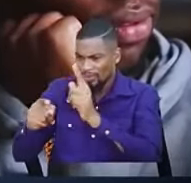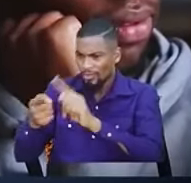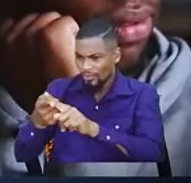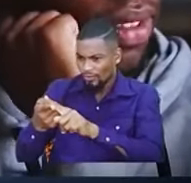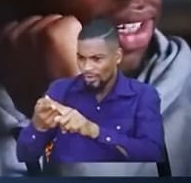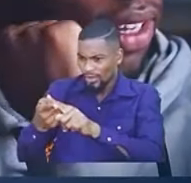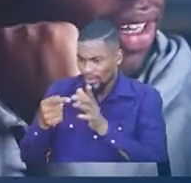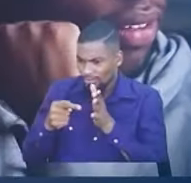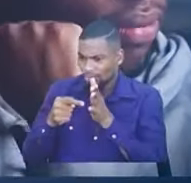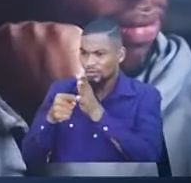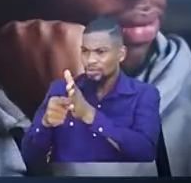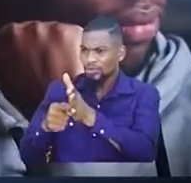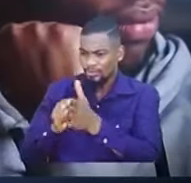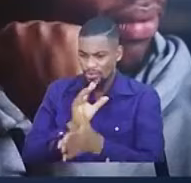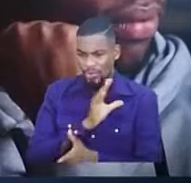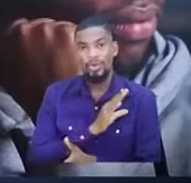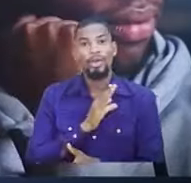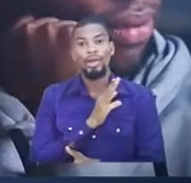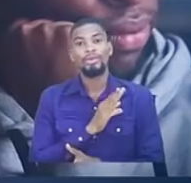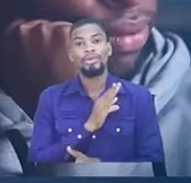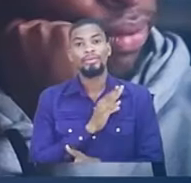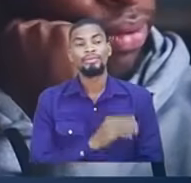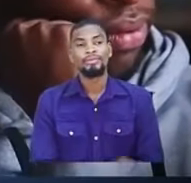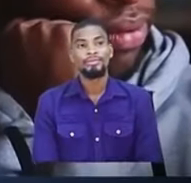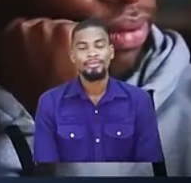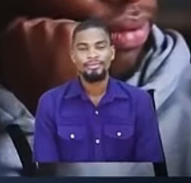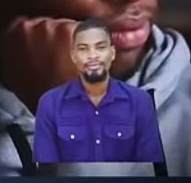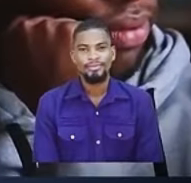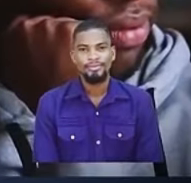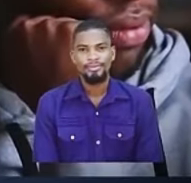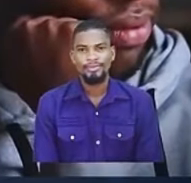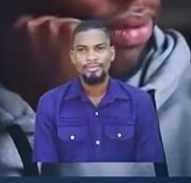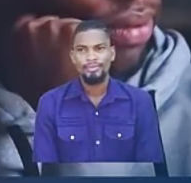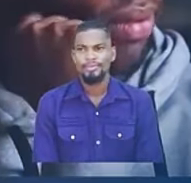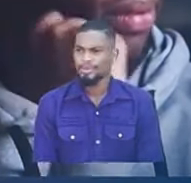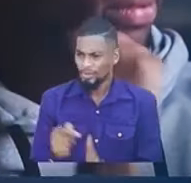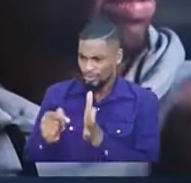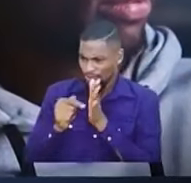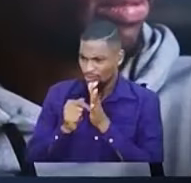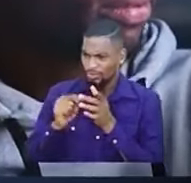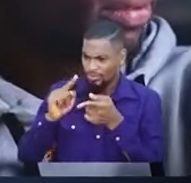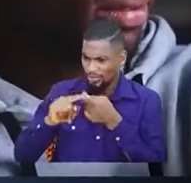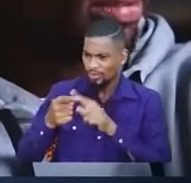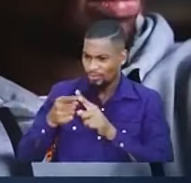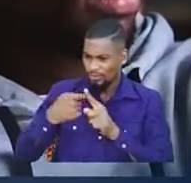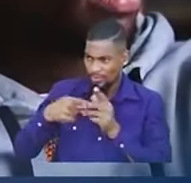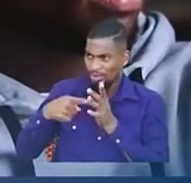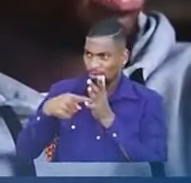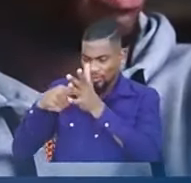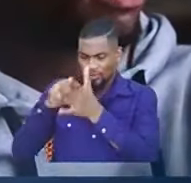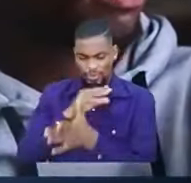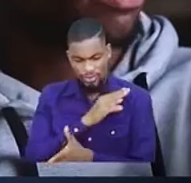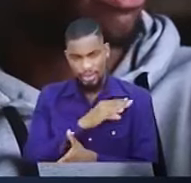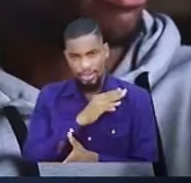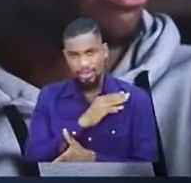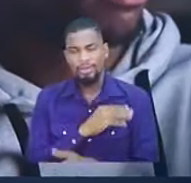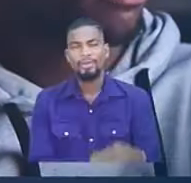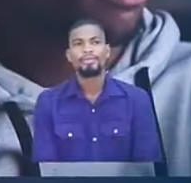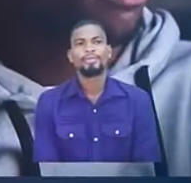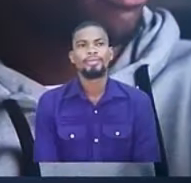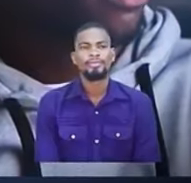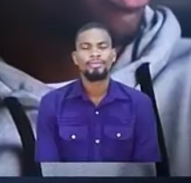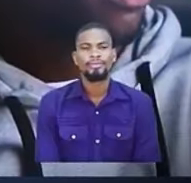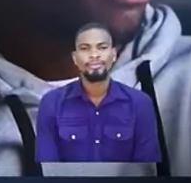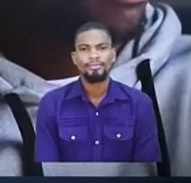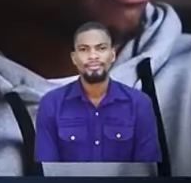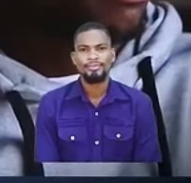what you will soon become. You show me your friend, and I'll show you who you are or what you will soon